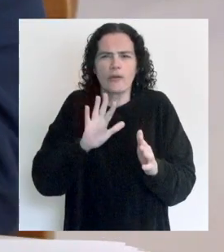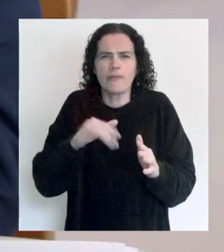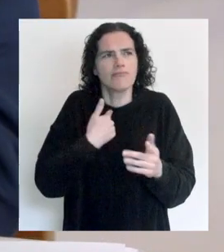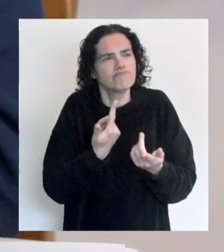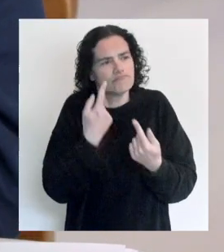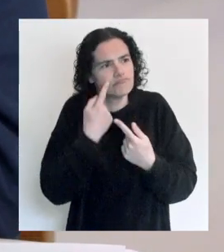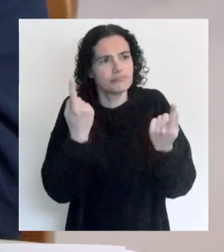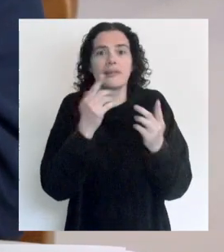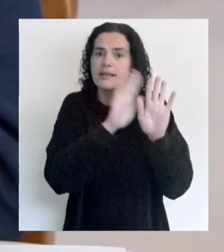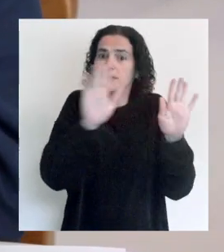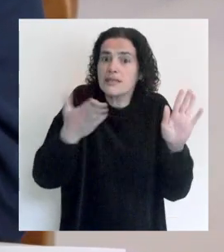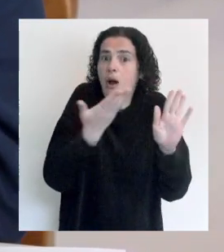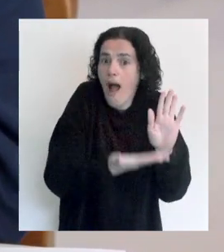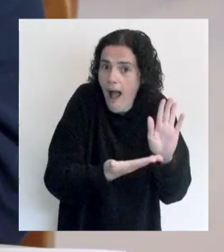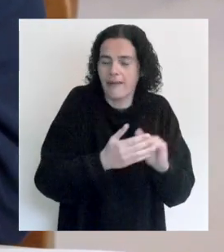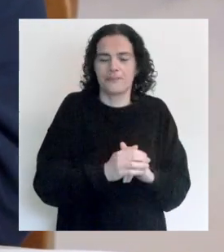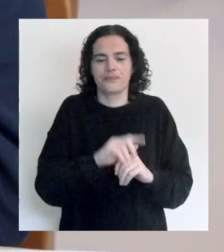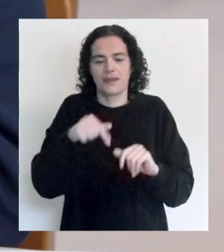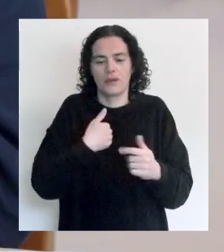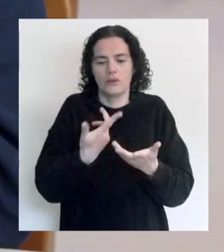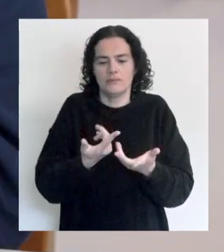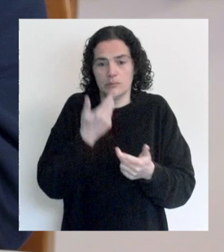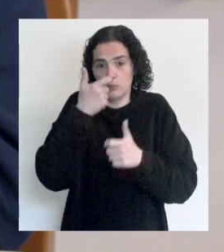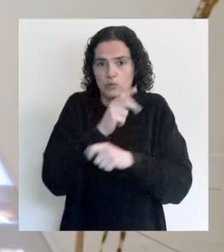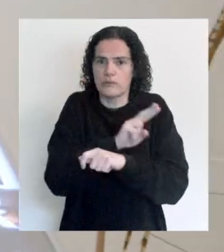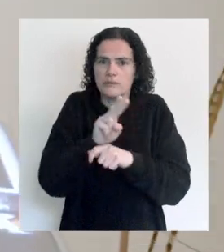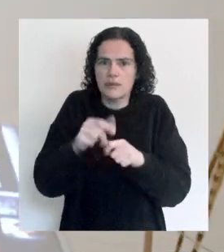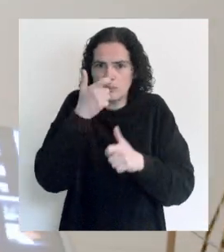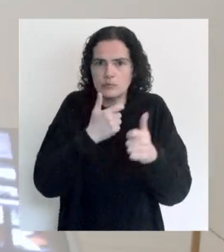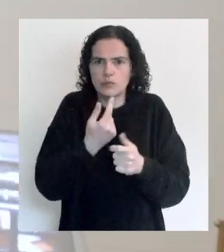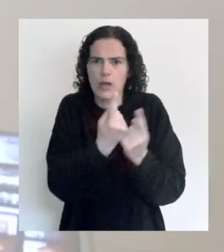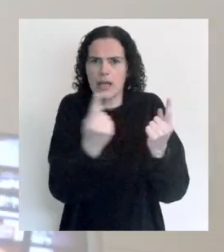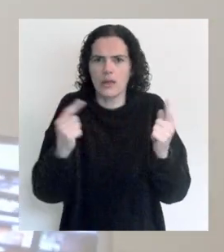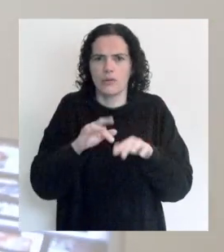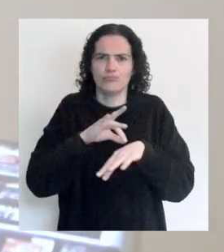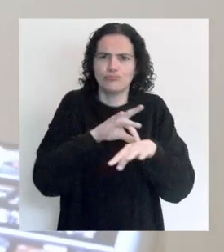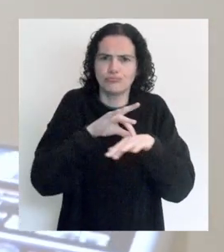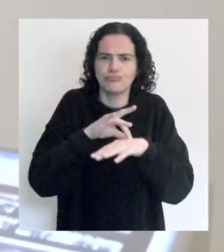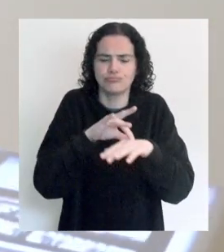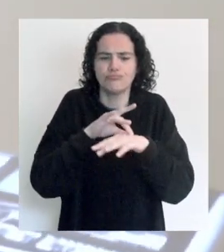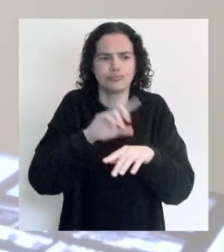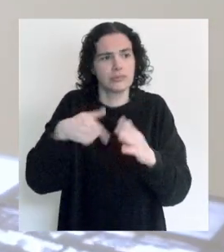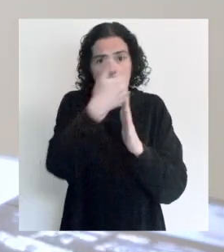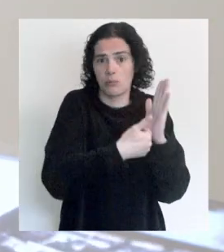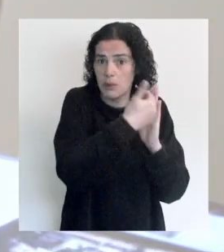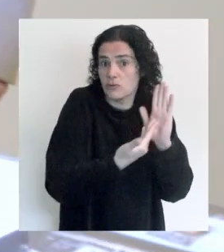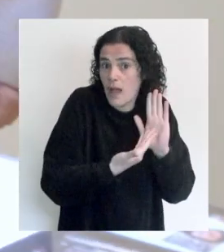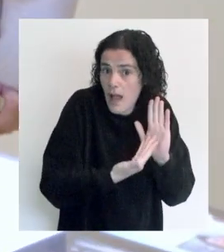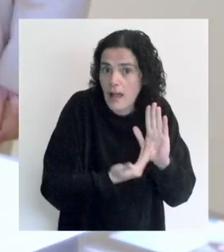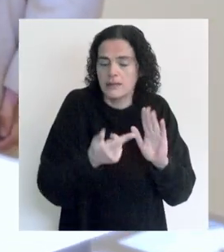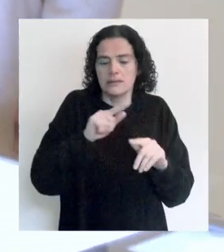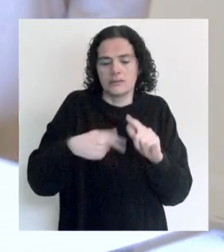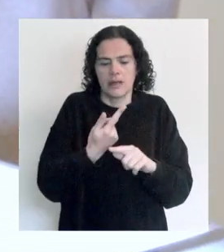room became an exhibit. And then I received visitors and gave every visitor, a guided tour. And here we have the